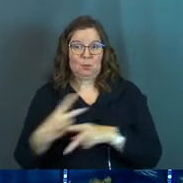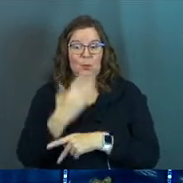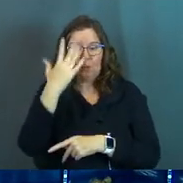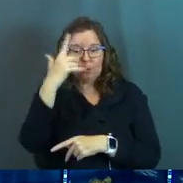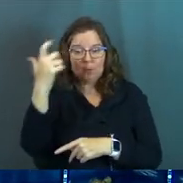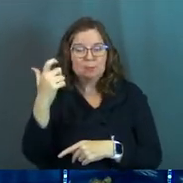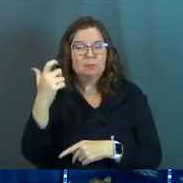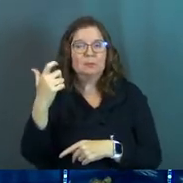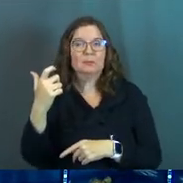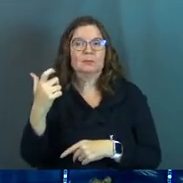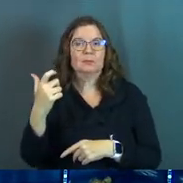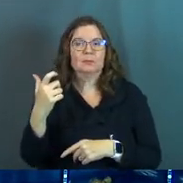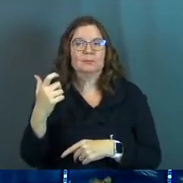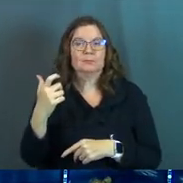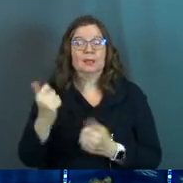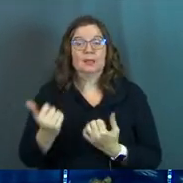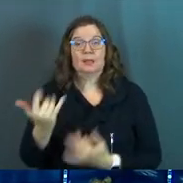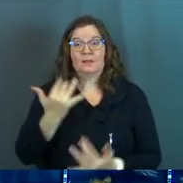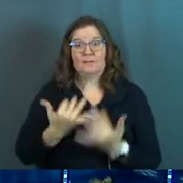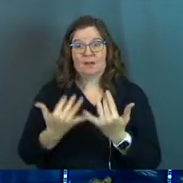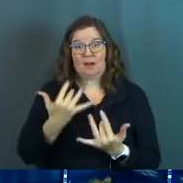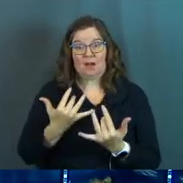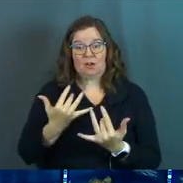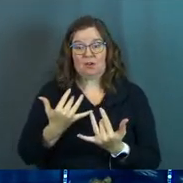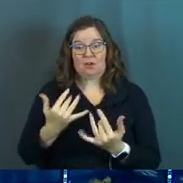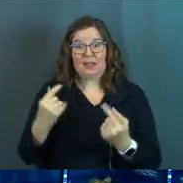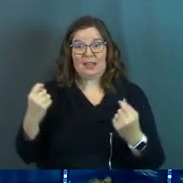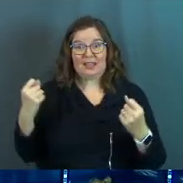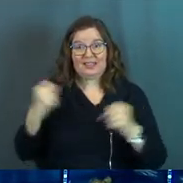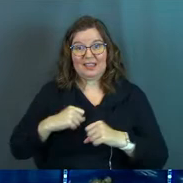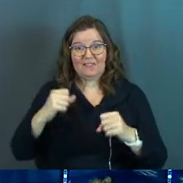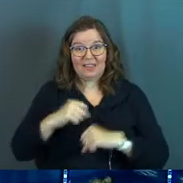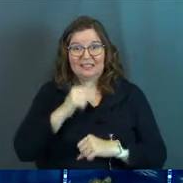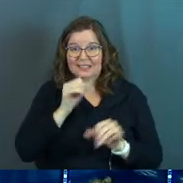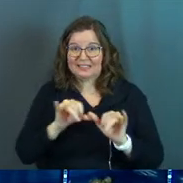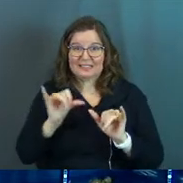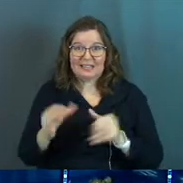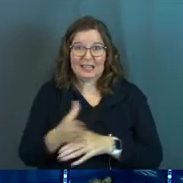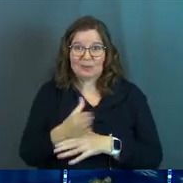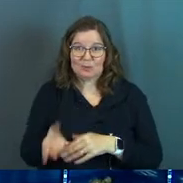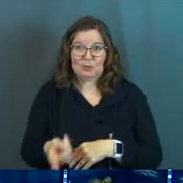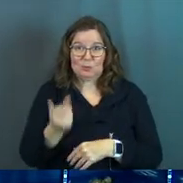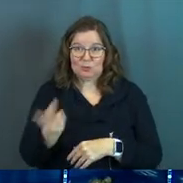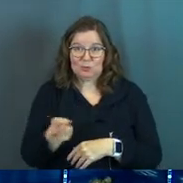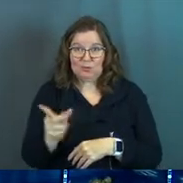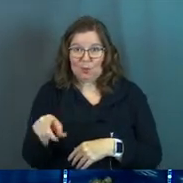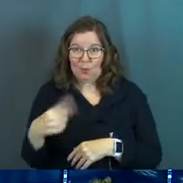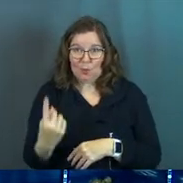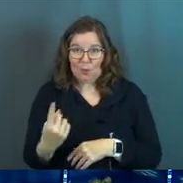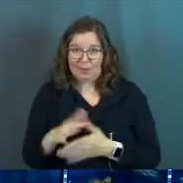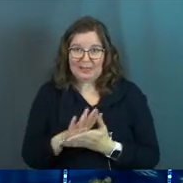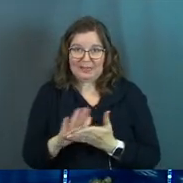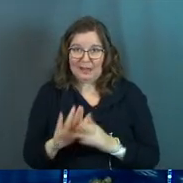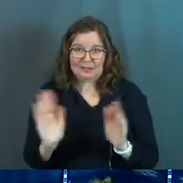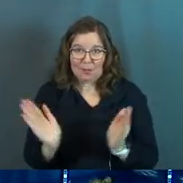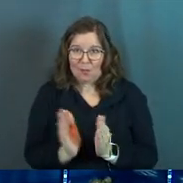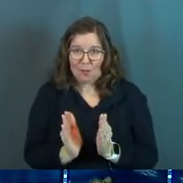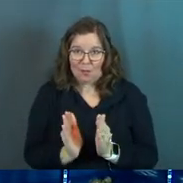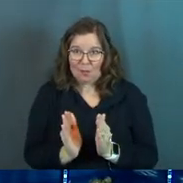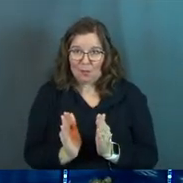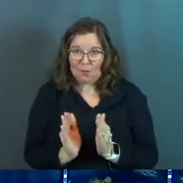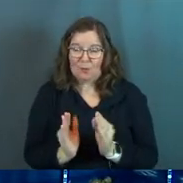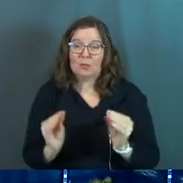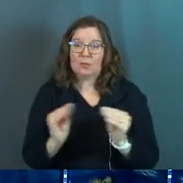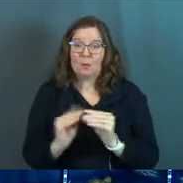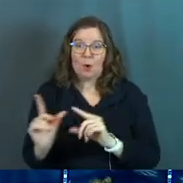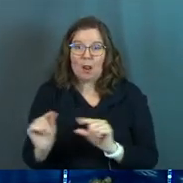why? Because the fire, the fight, it doesn't stay just between the two of you, nice and small.